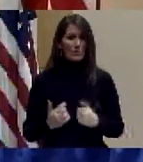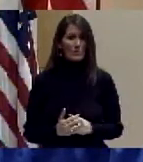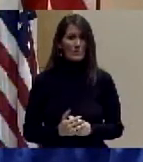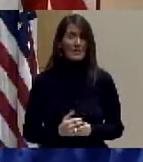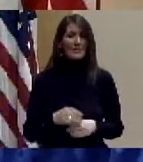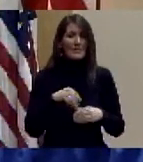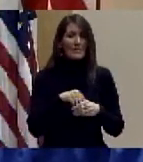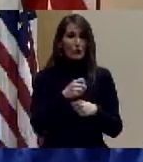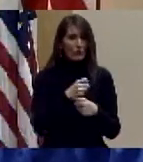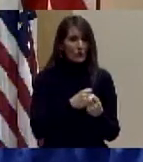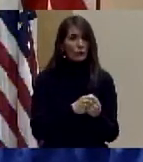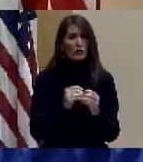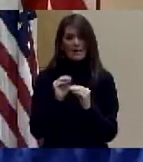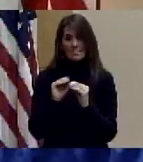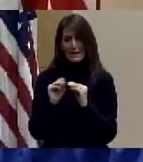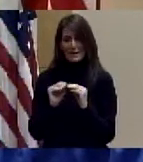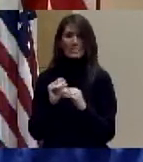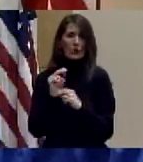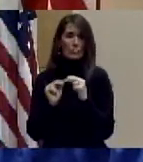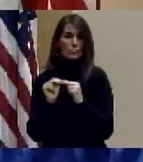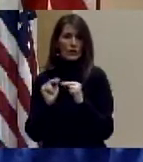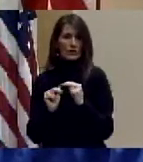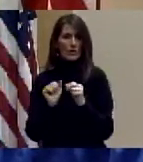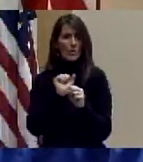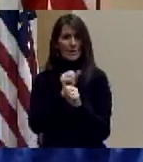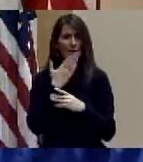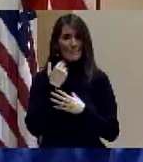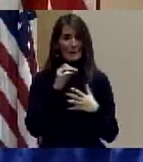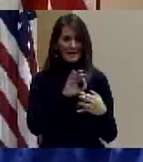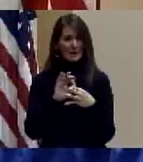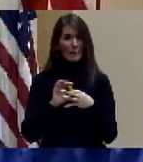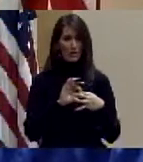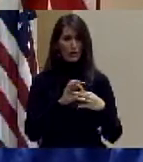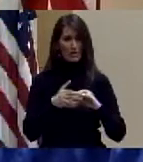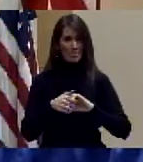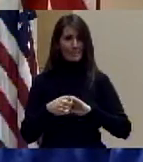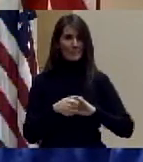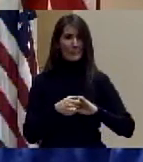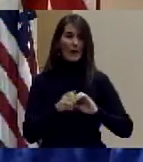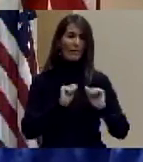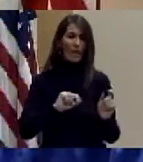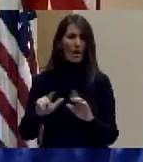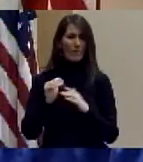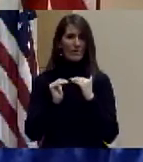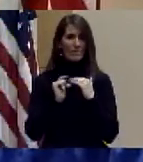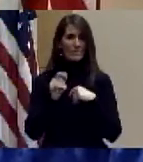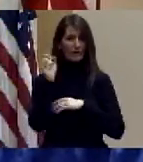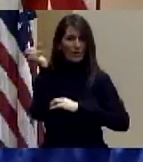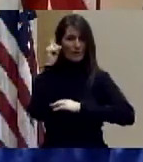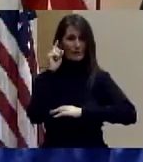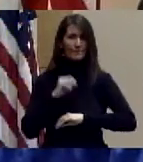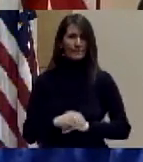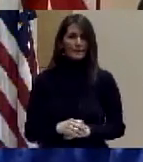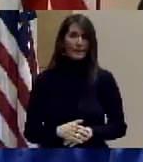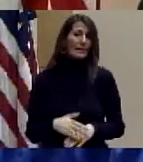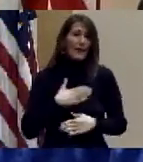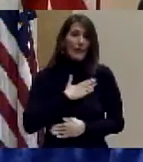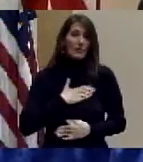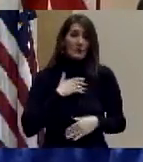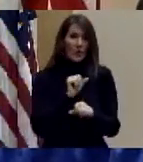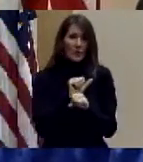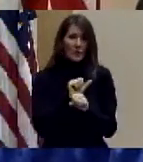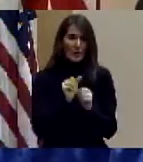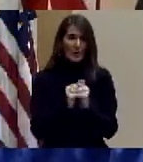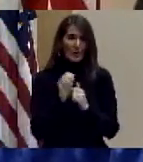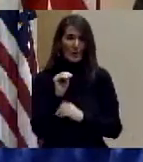Infrastructure maintenance and construction works best as a partnership among all levels of government. And I appreciate working with